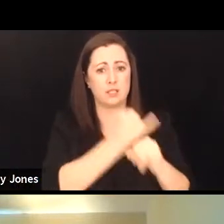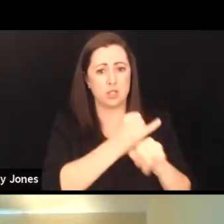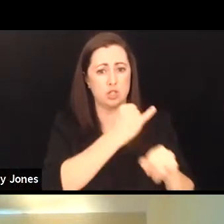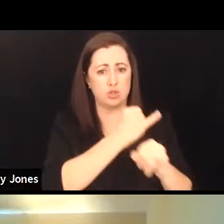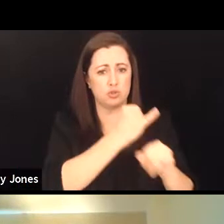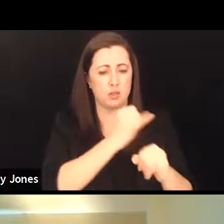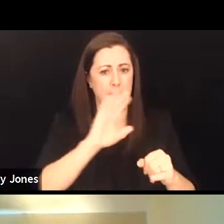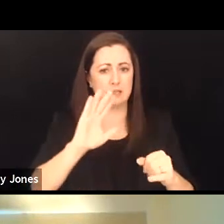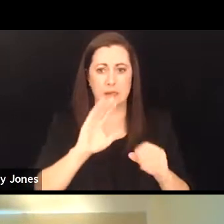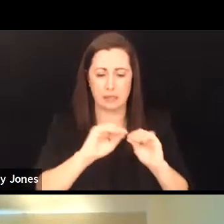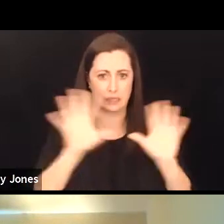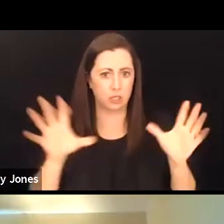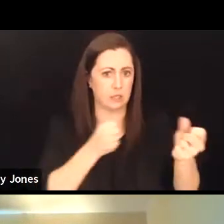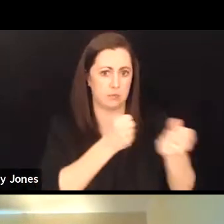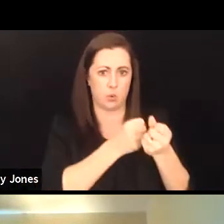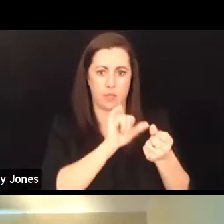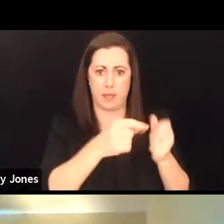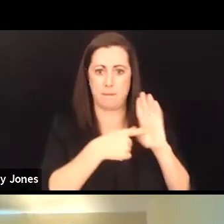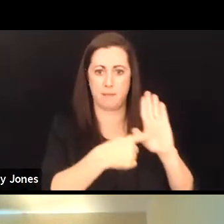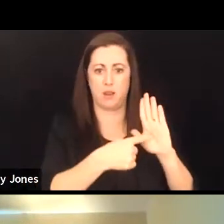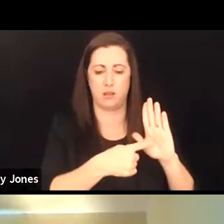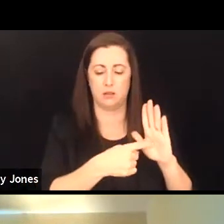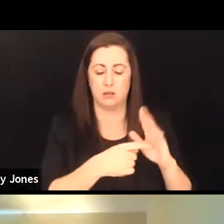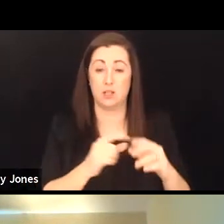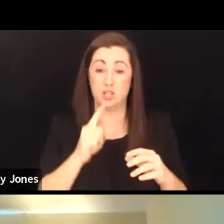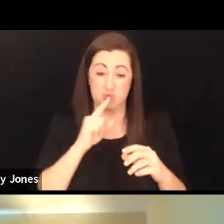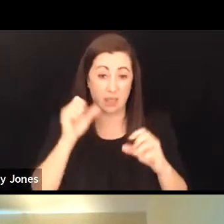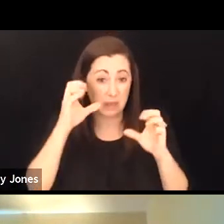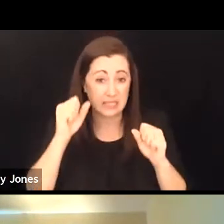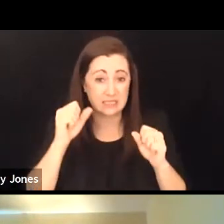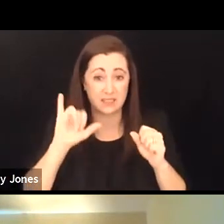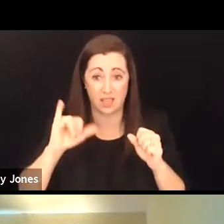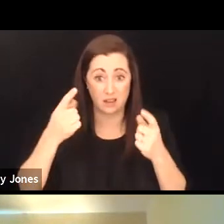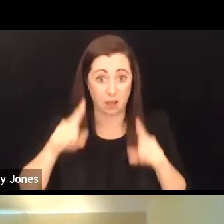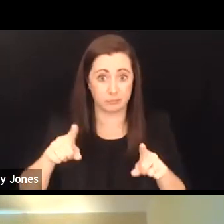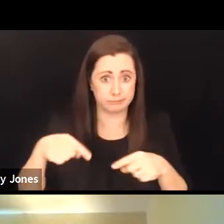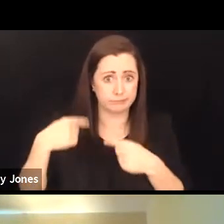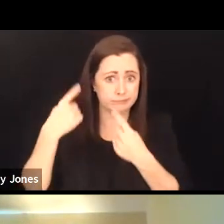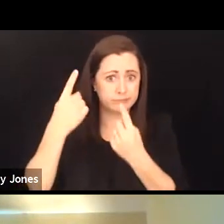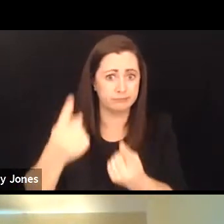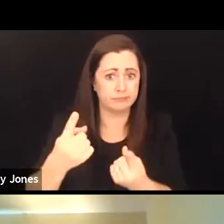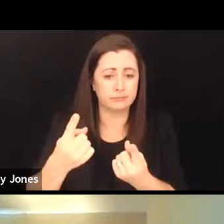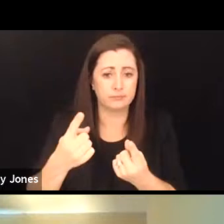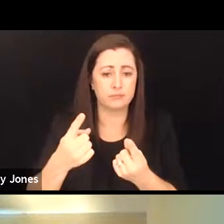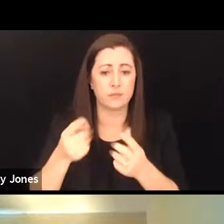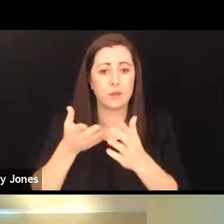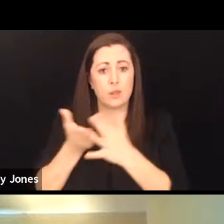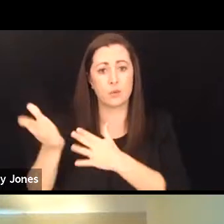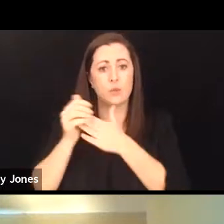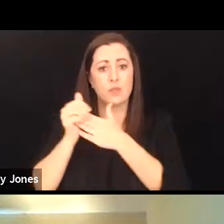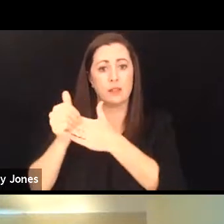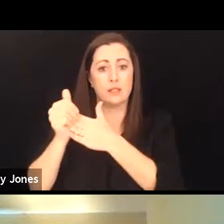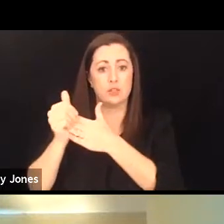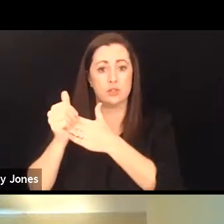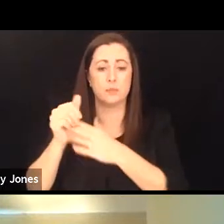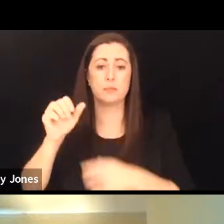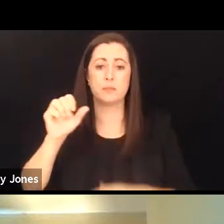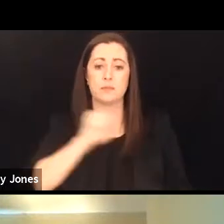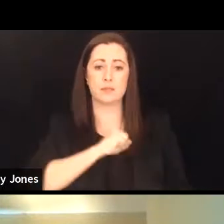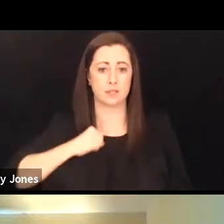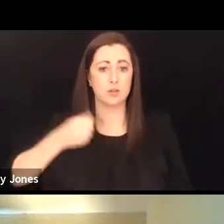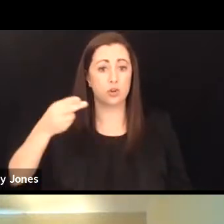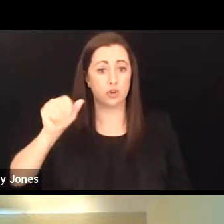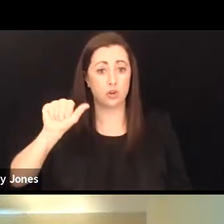It's simply amazing that this is where we've gotten, but through the leadership of Senator Harkin and others, I think it